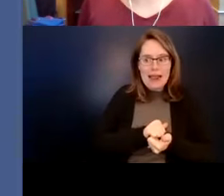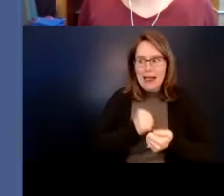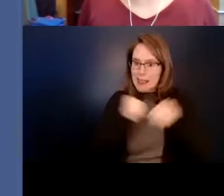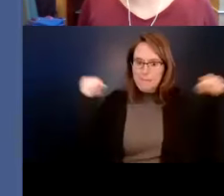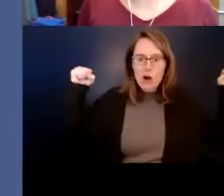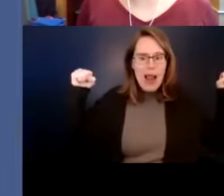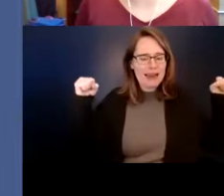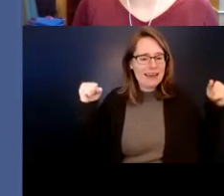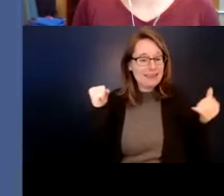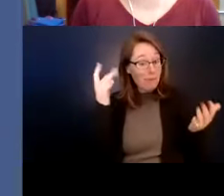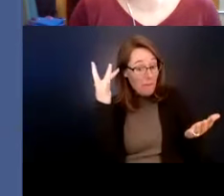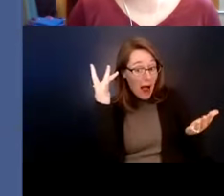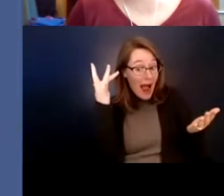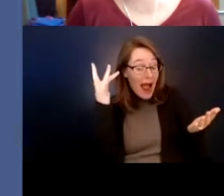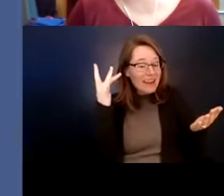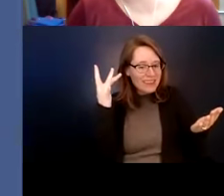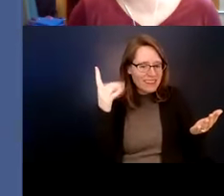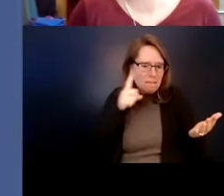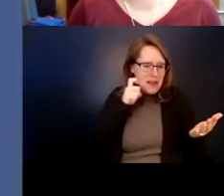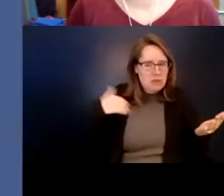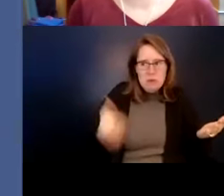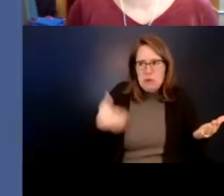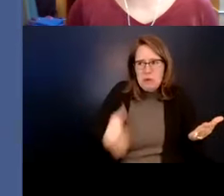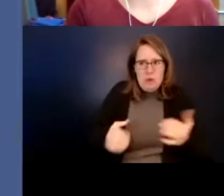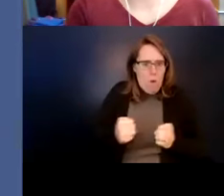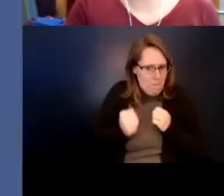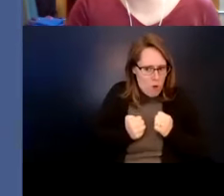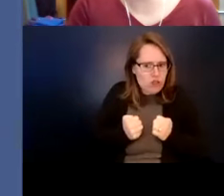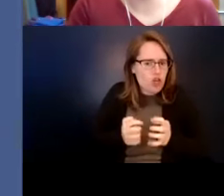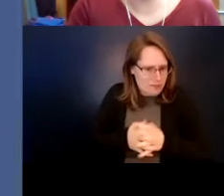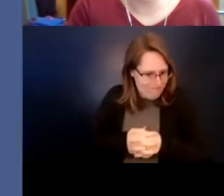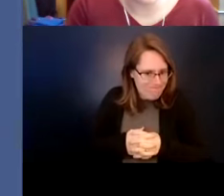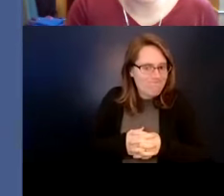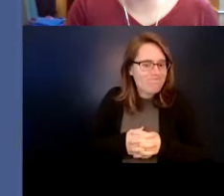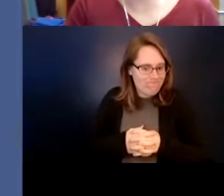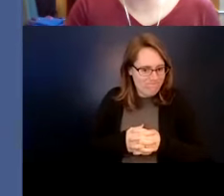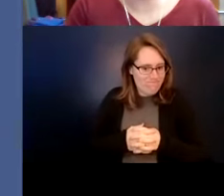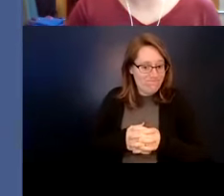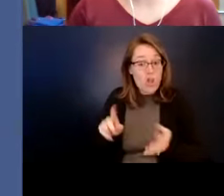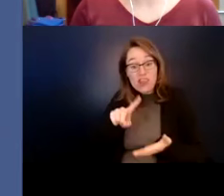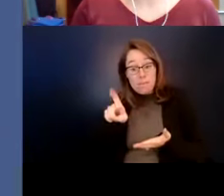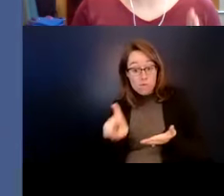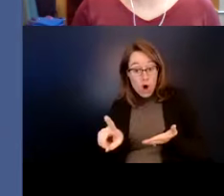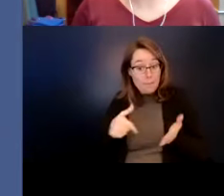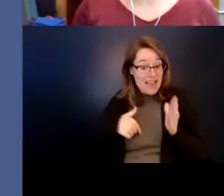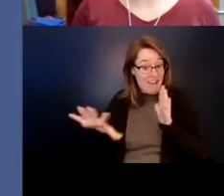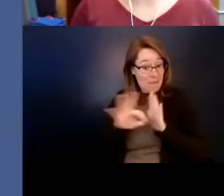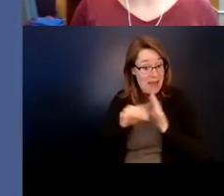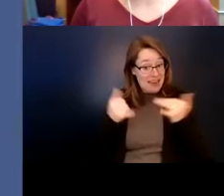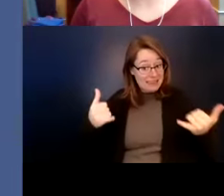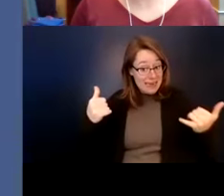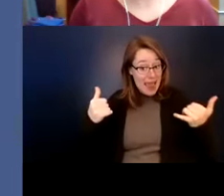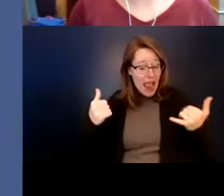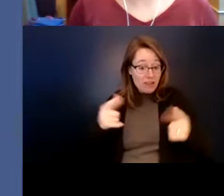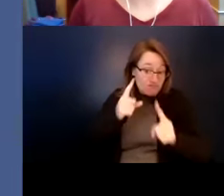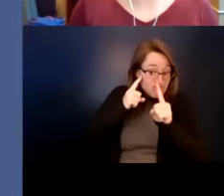that's because it is an extremely emotional practice. The prompts that I've chosen for us today are designed to meet you at